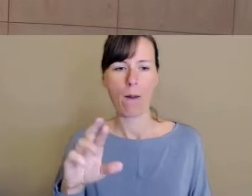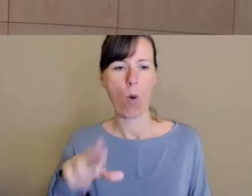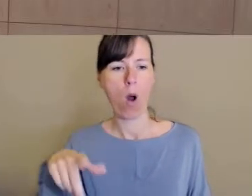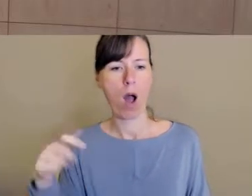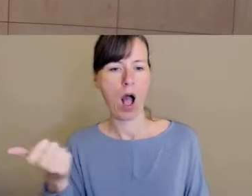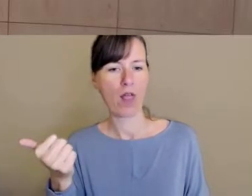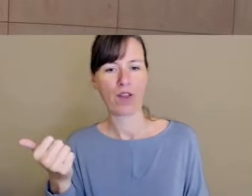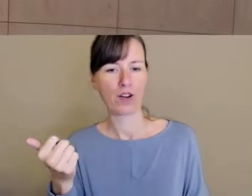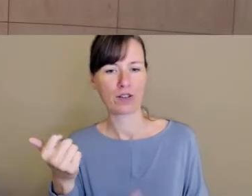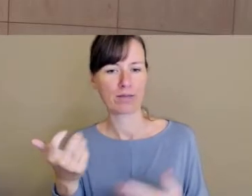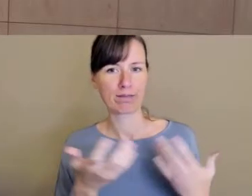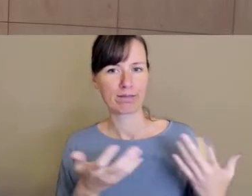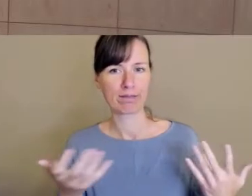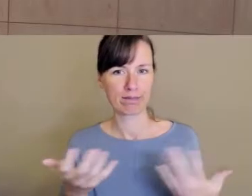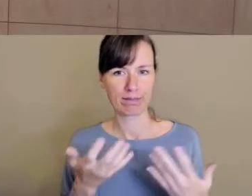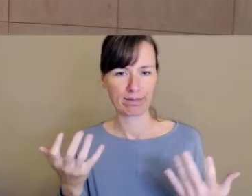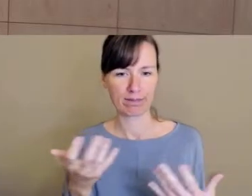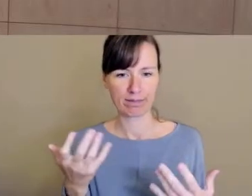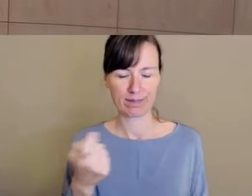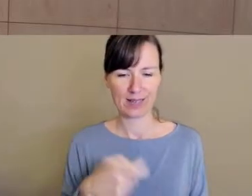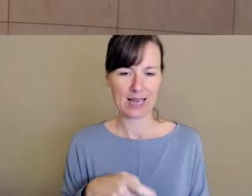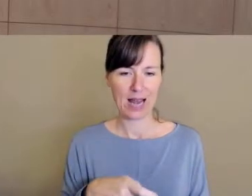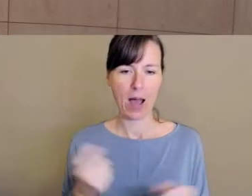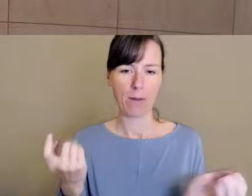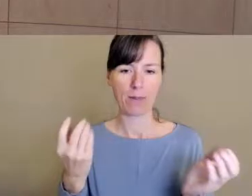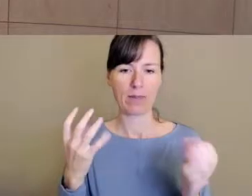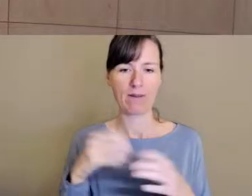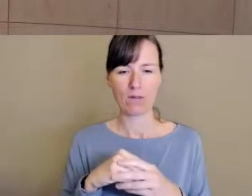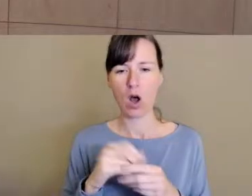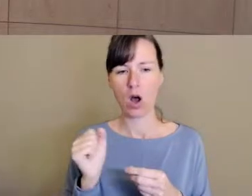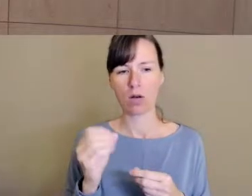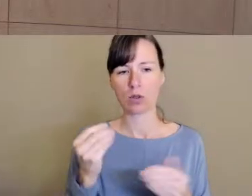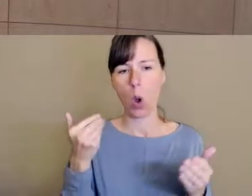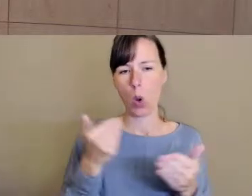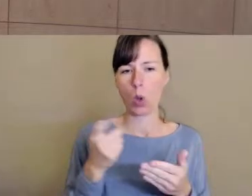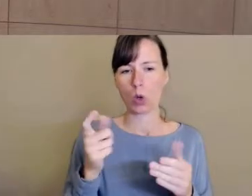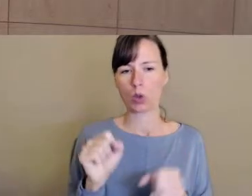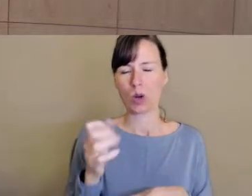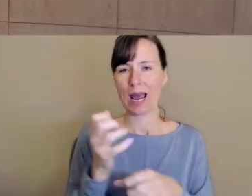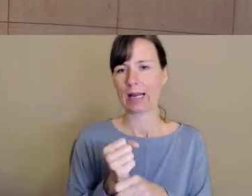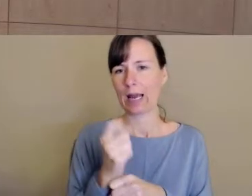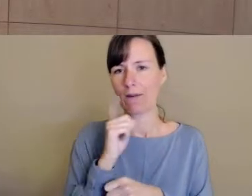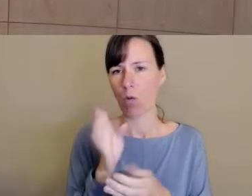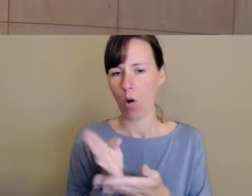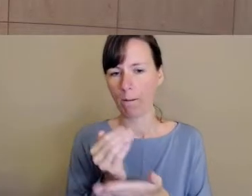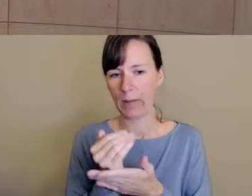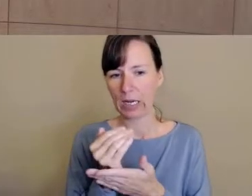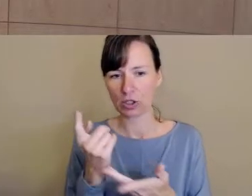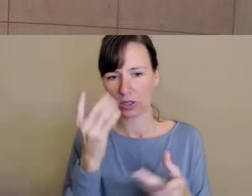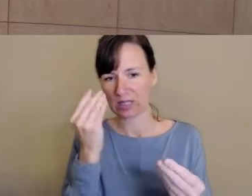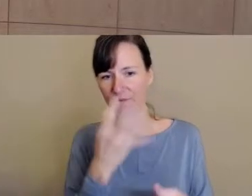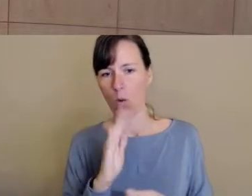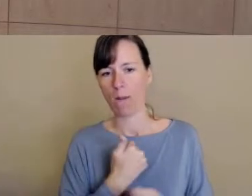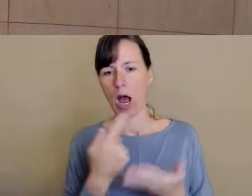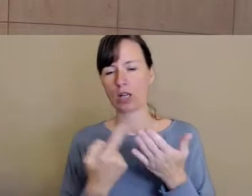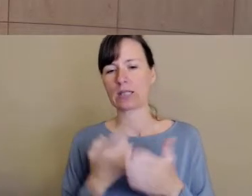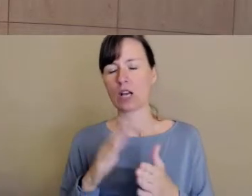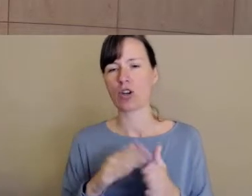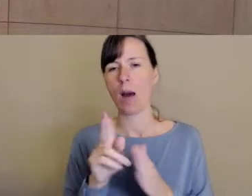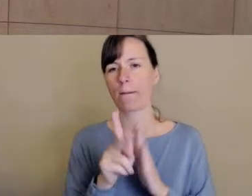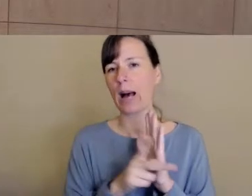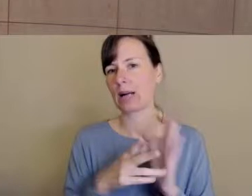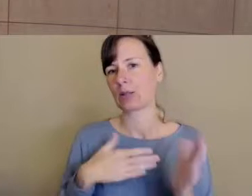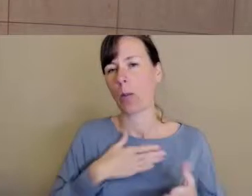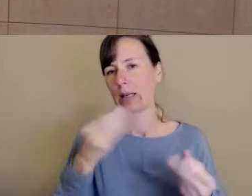get, I see this as informing our discussion on the policy. So please report what you can. Yeah, it's a